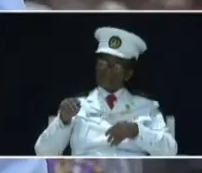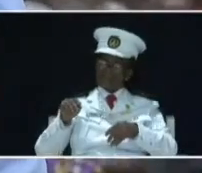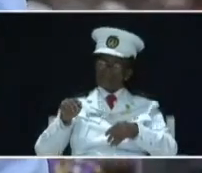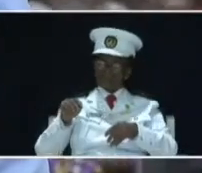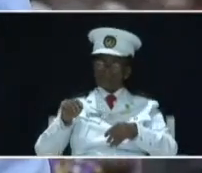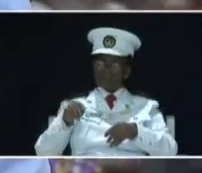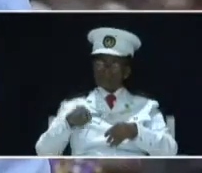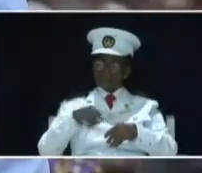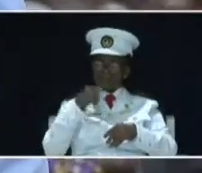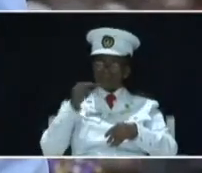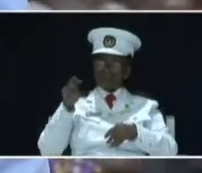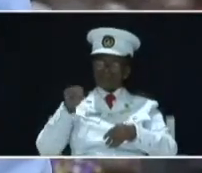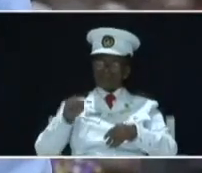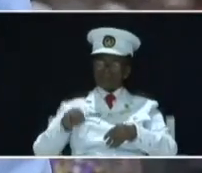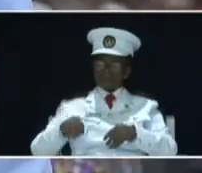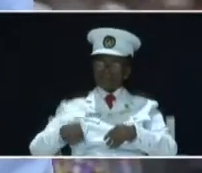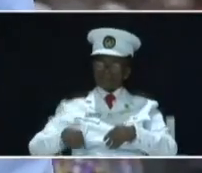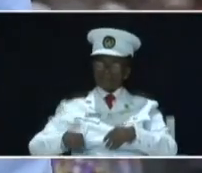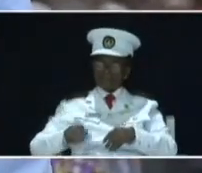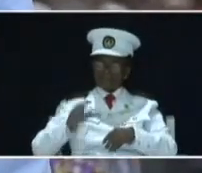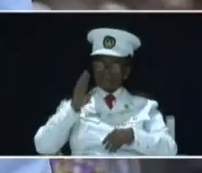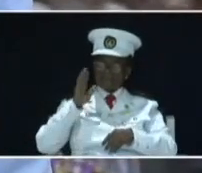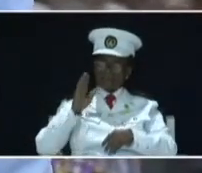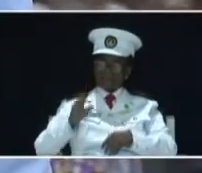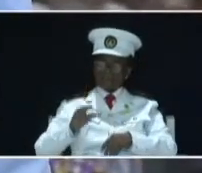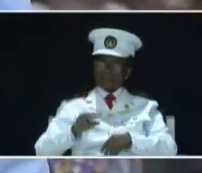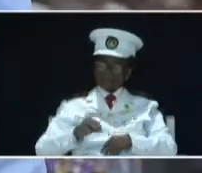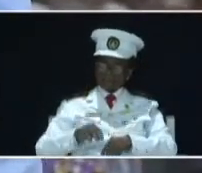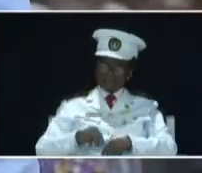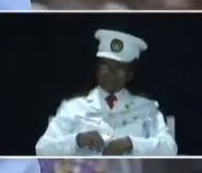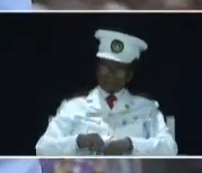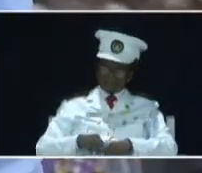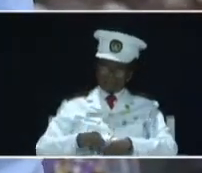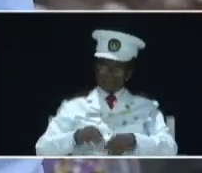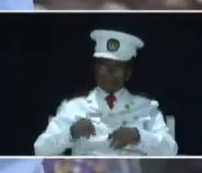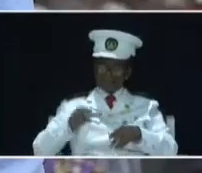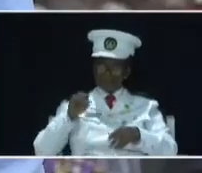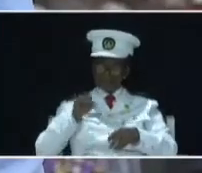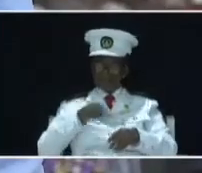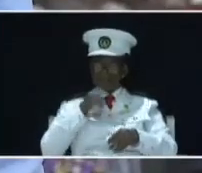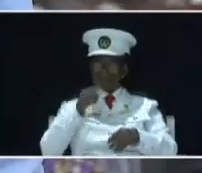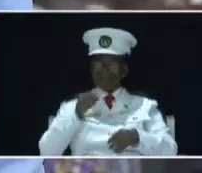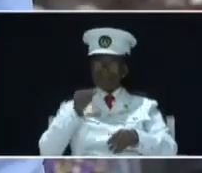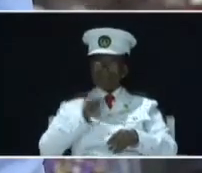Who shall I say? Who will go for me? I'm here, Lord.